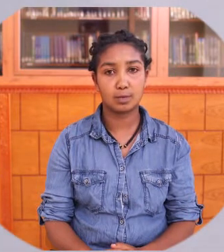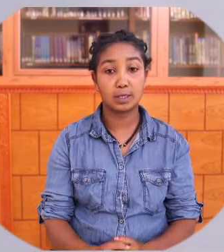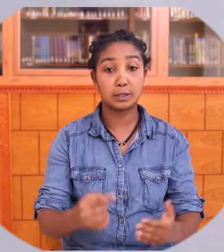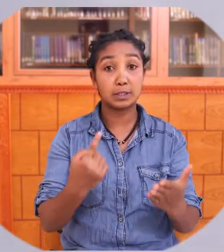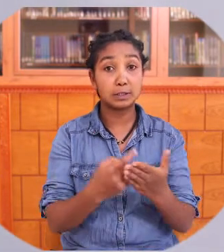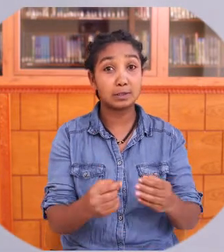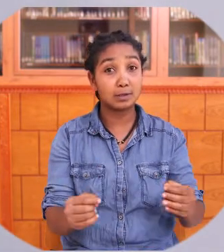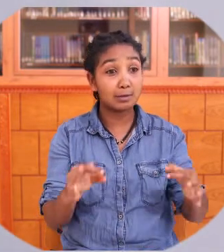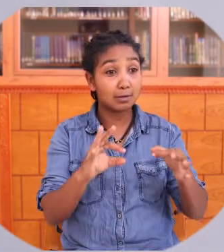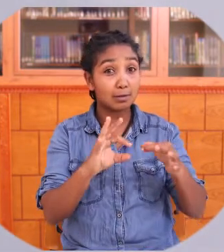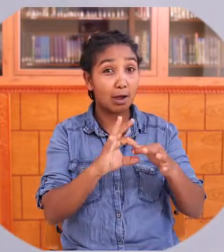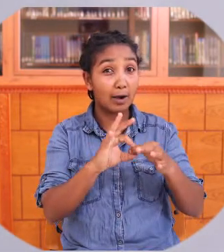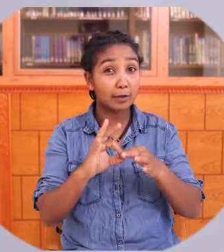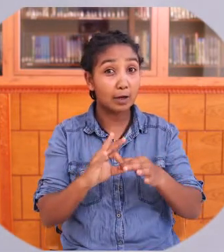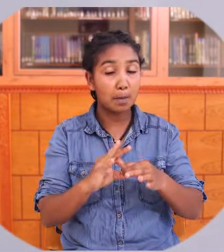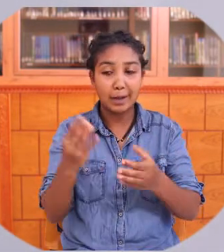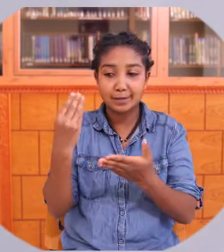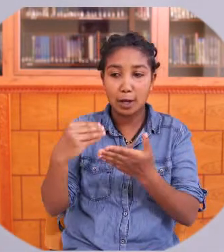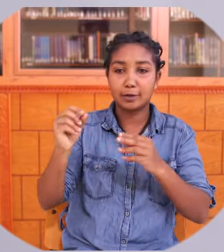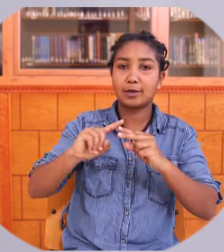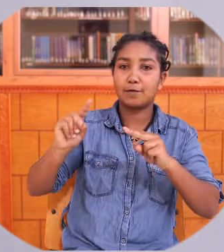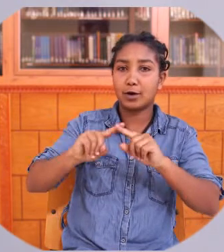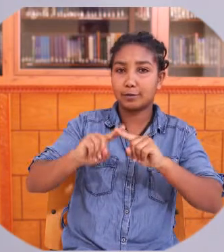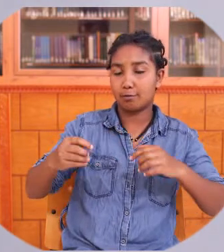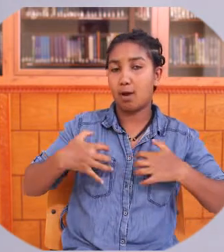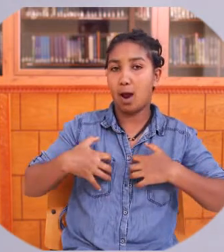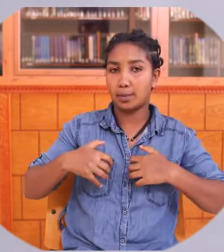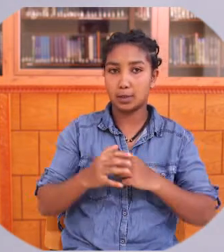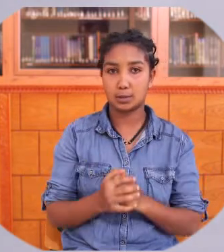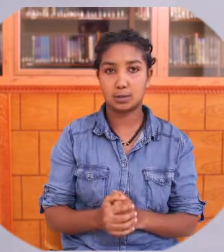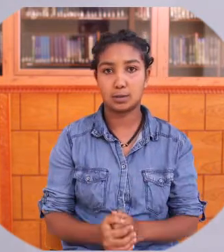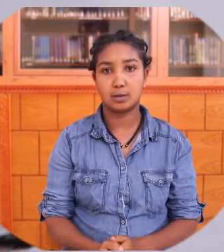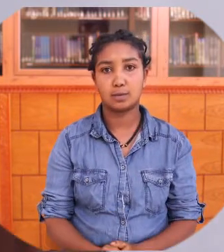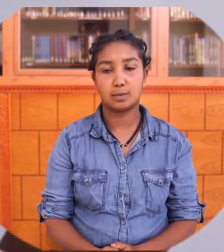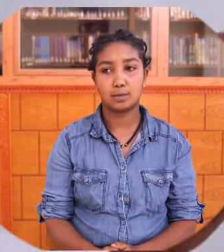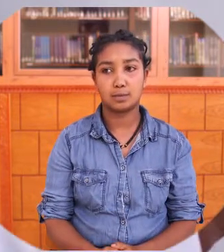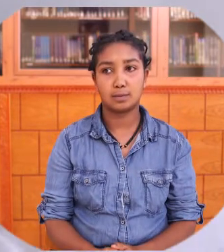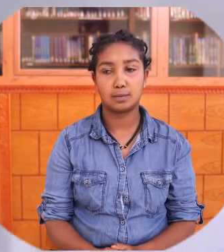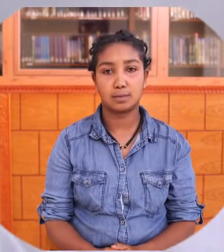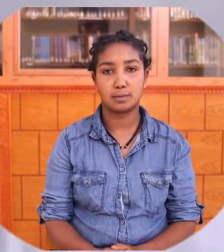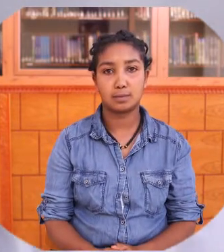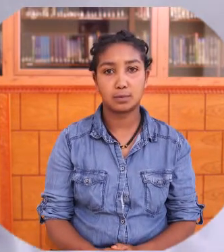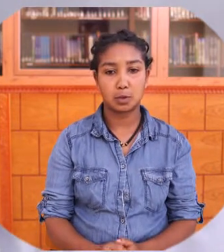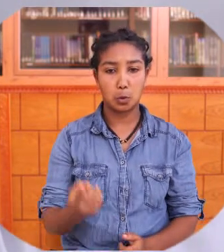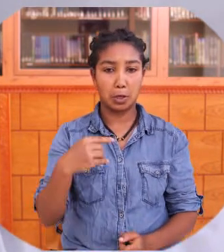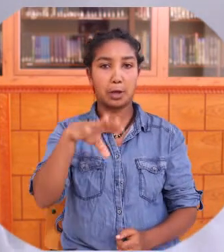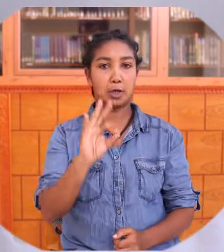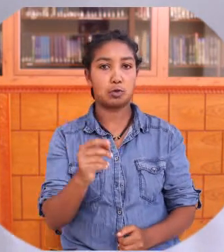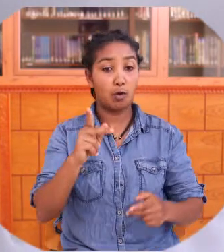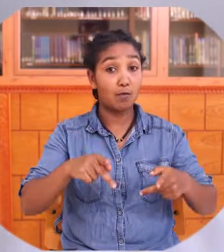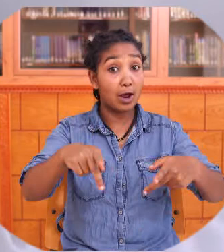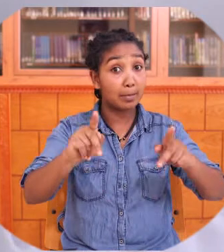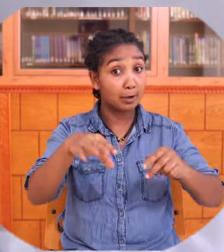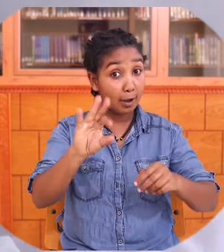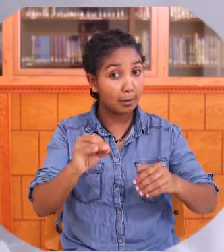This is directly by selling animals. Directly by selling animals. We can get, or farmers in Ethiopia get